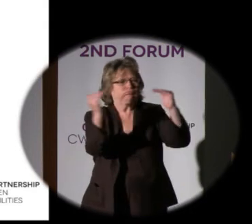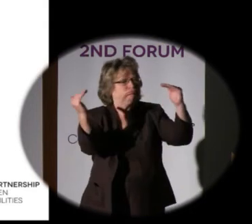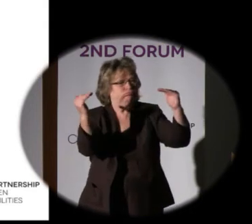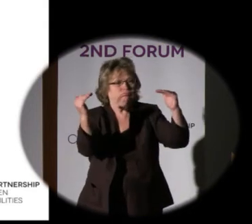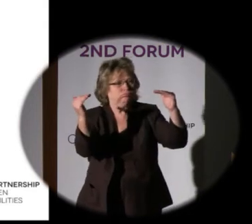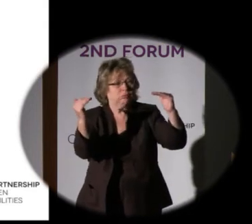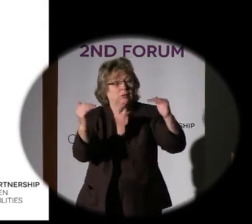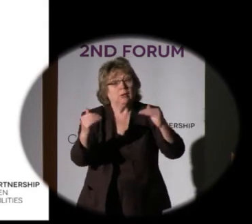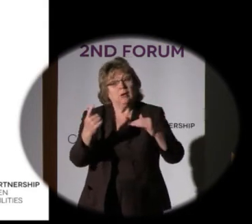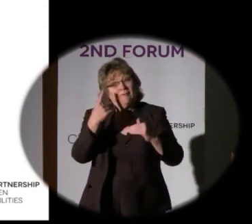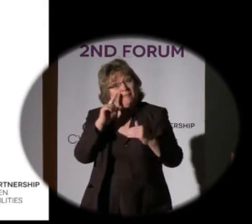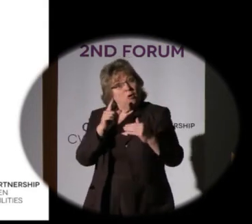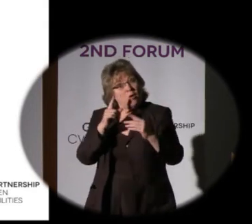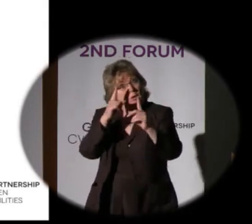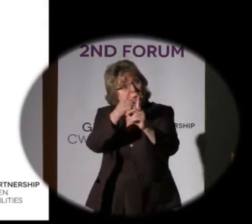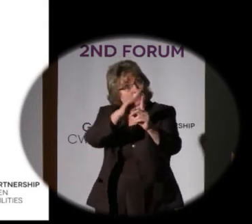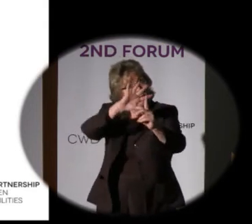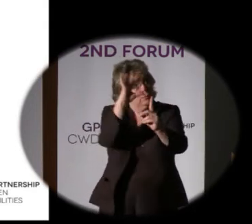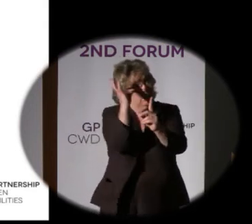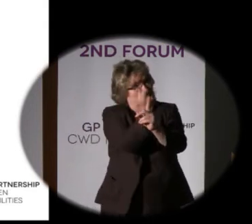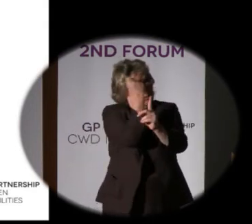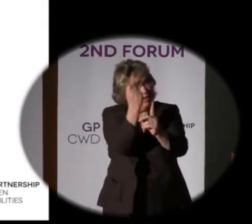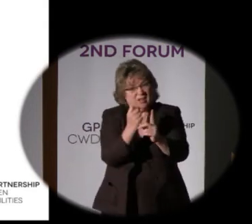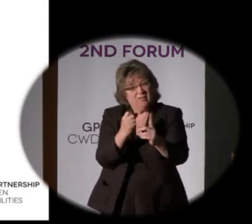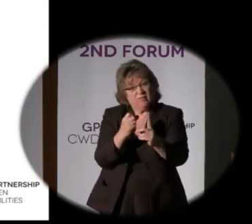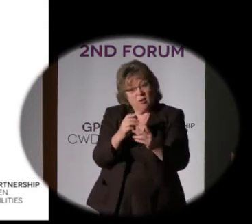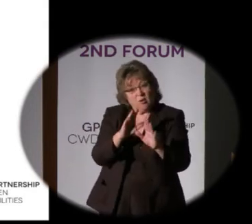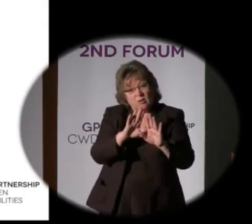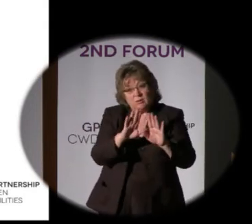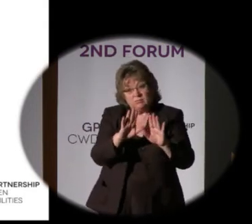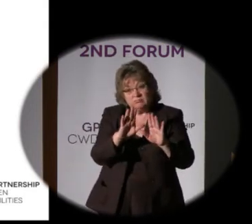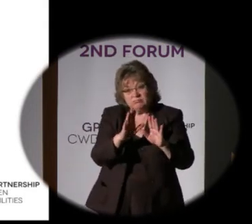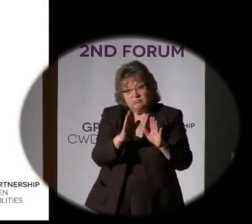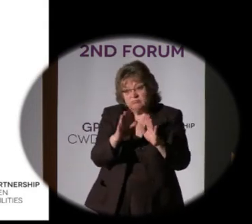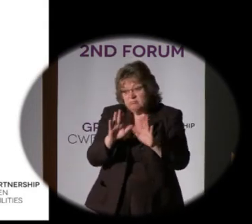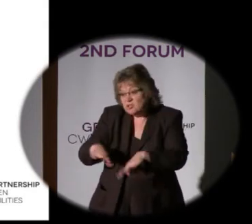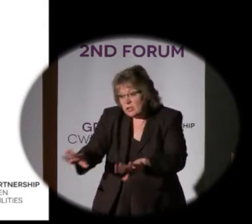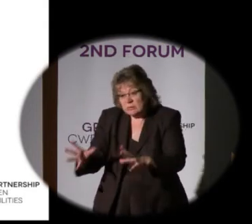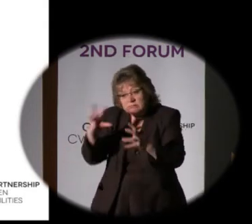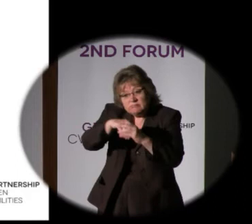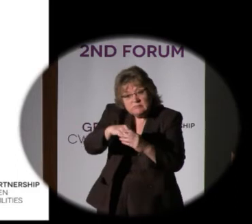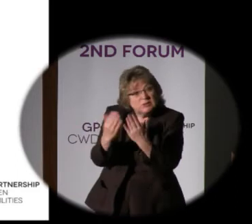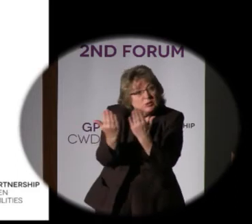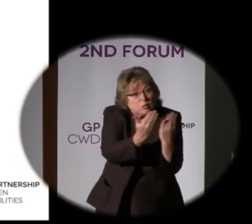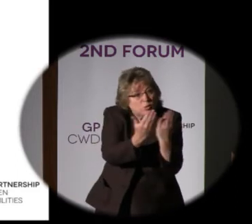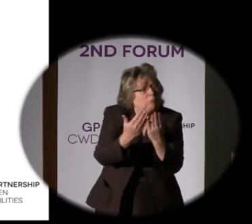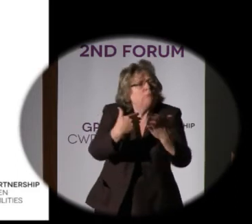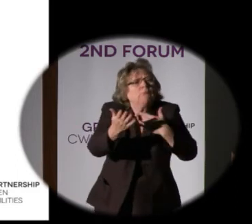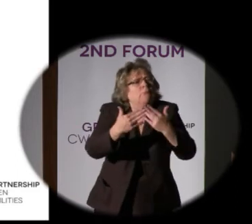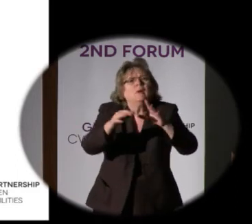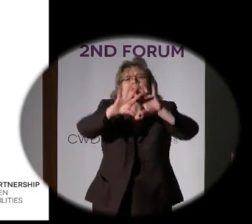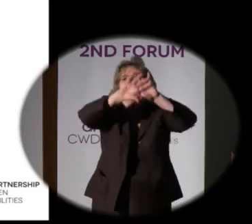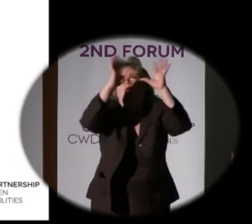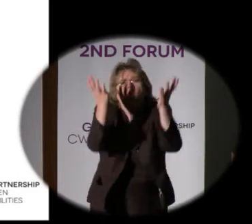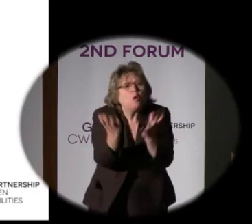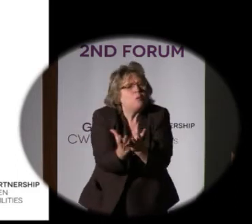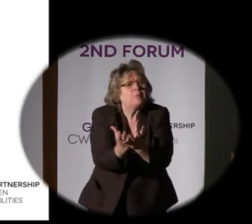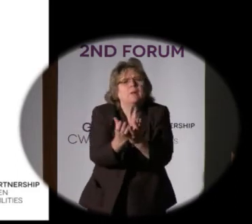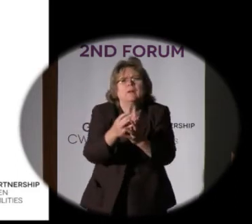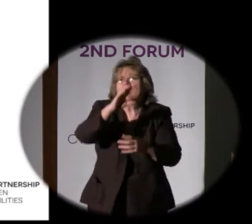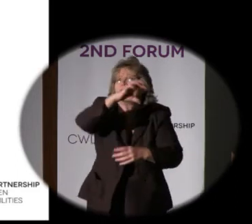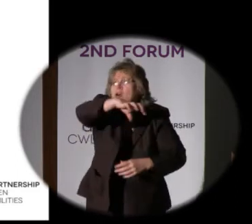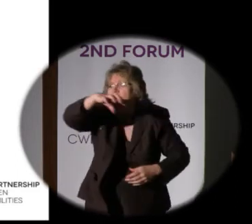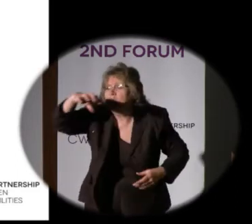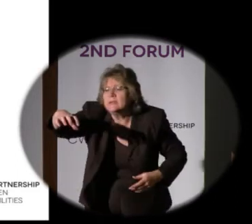inclusive education. A real focus at the school level, at the implementation level, at the country level. Bridging the partnership at the country level